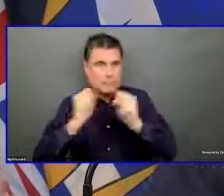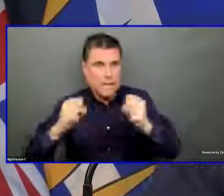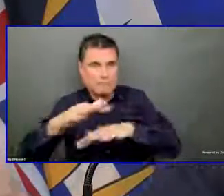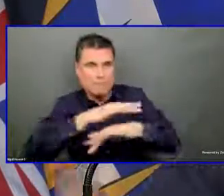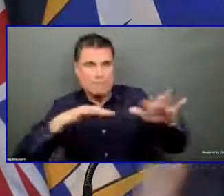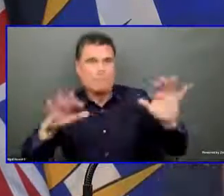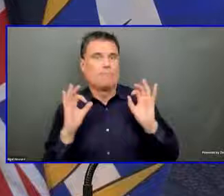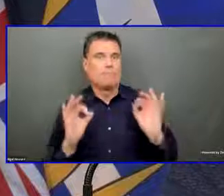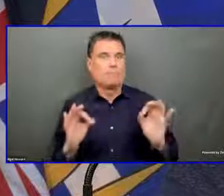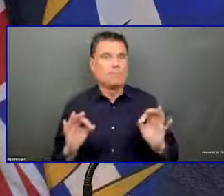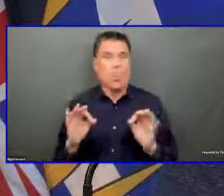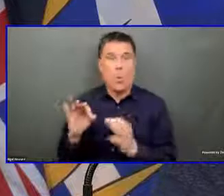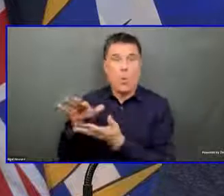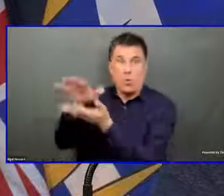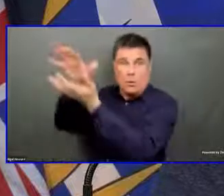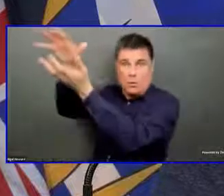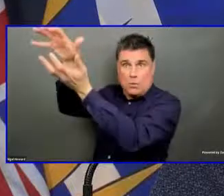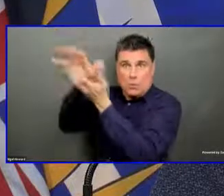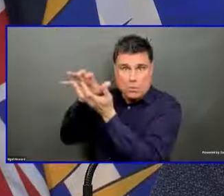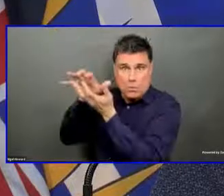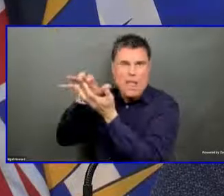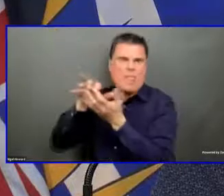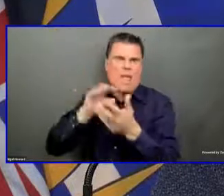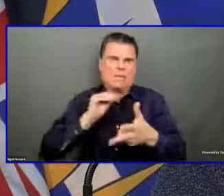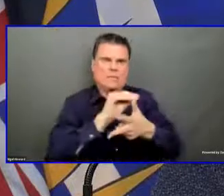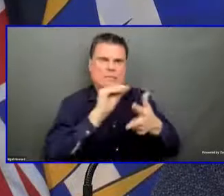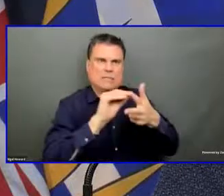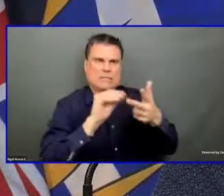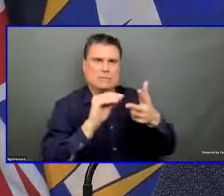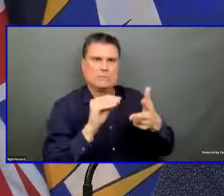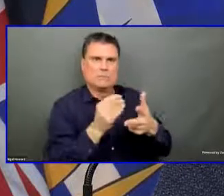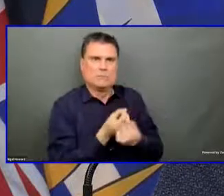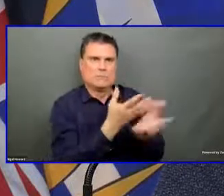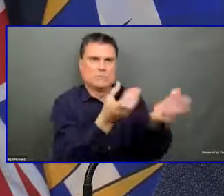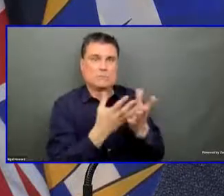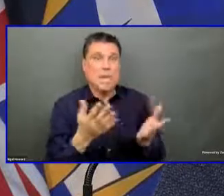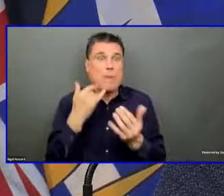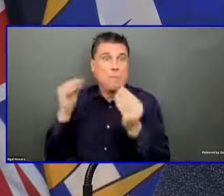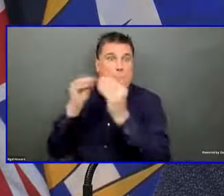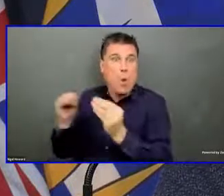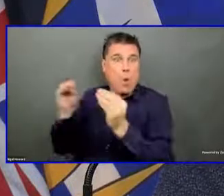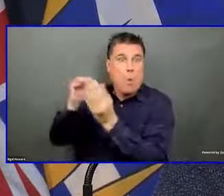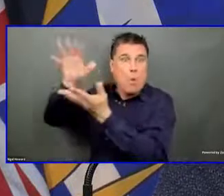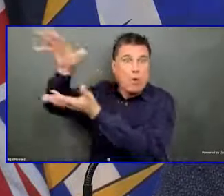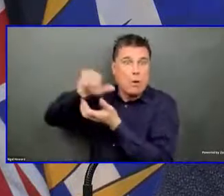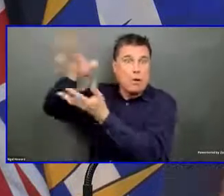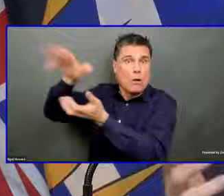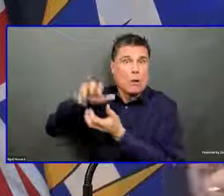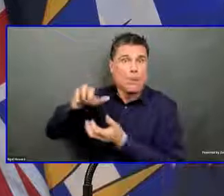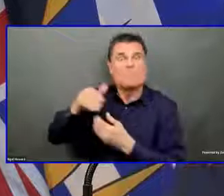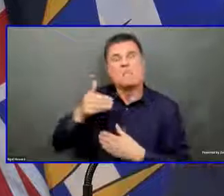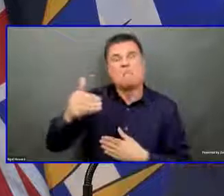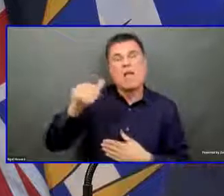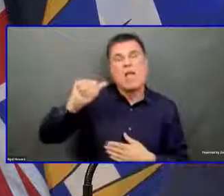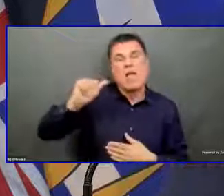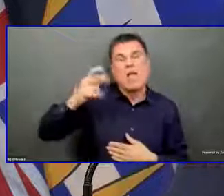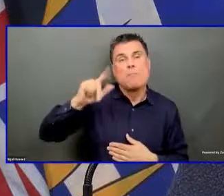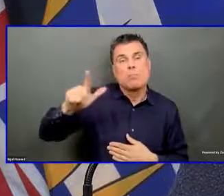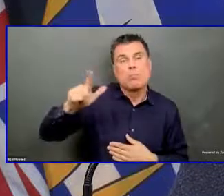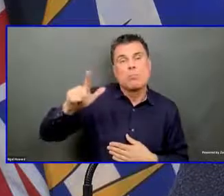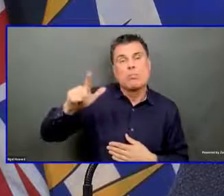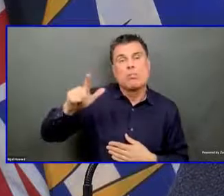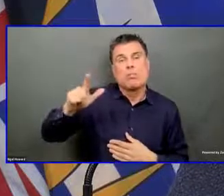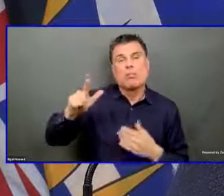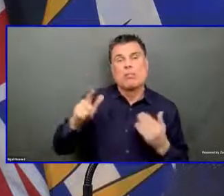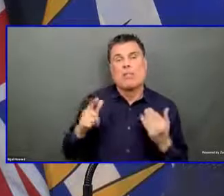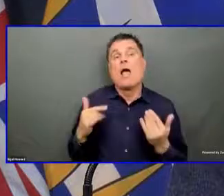are expecting more of the vaccine in April, we'll be looking at how do we roll it out from there, and that's what the committee is